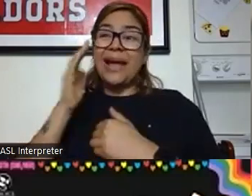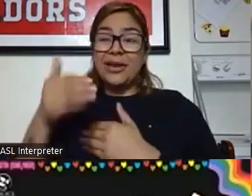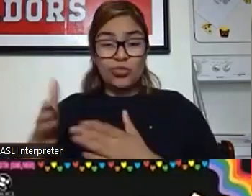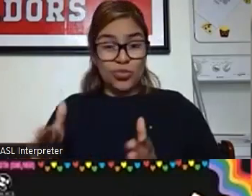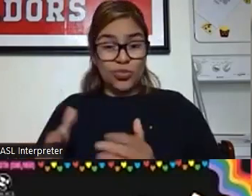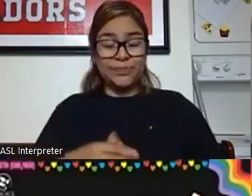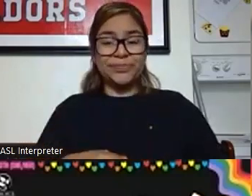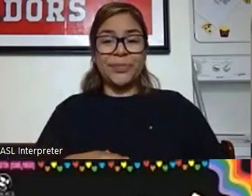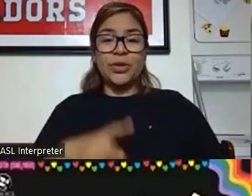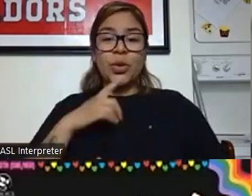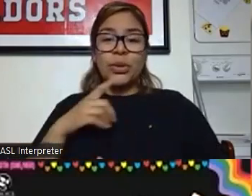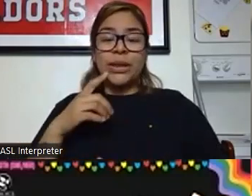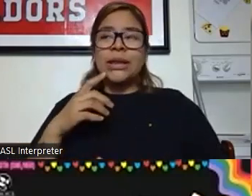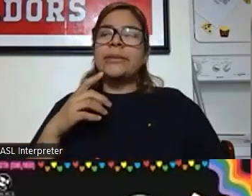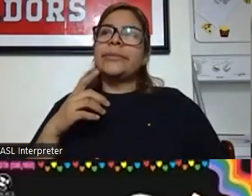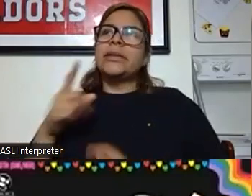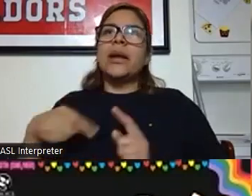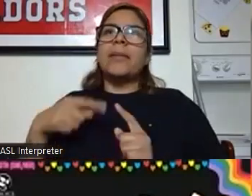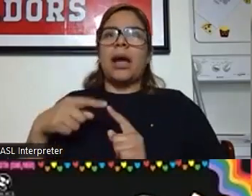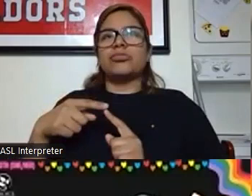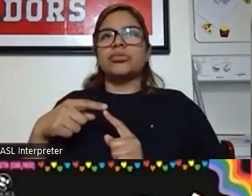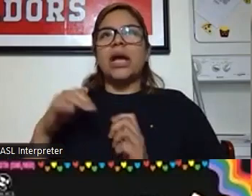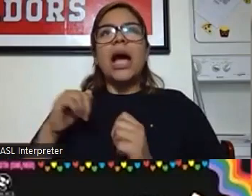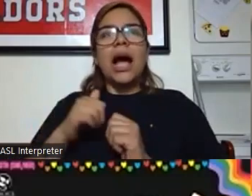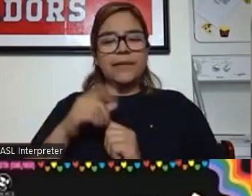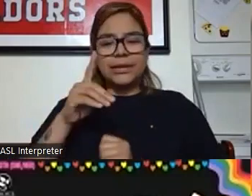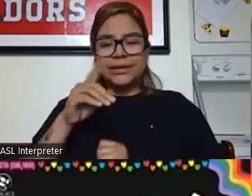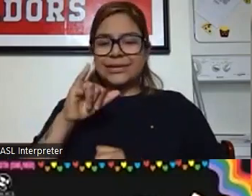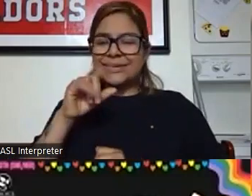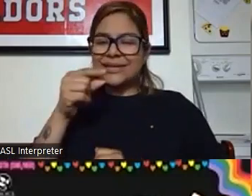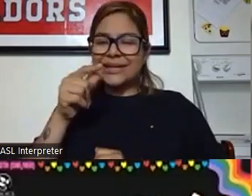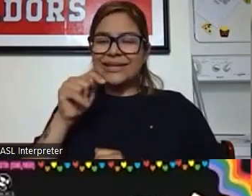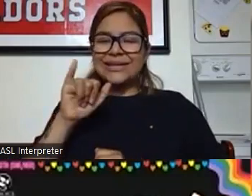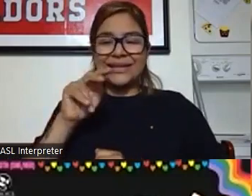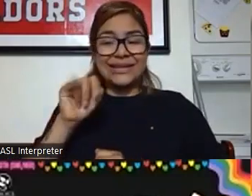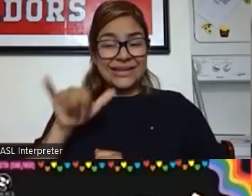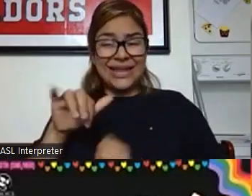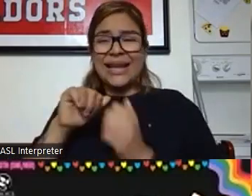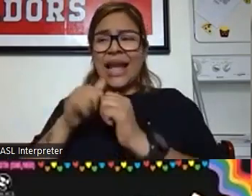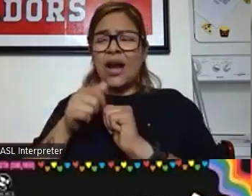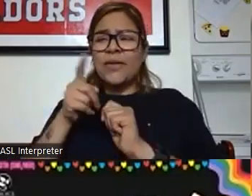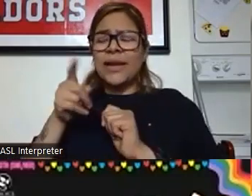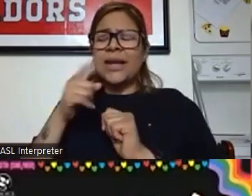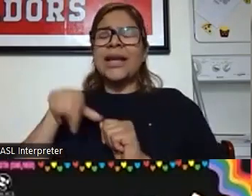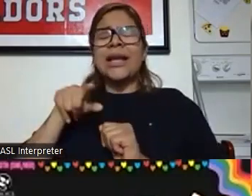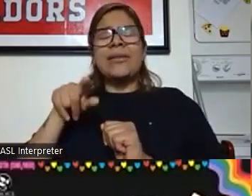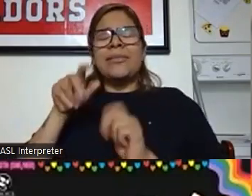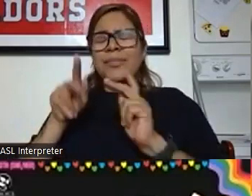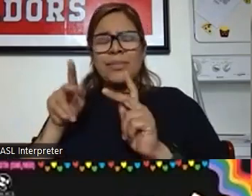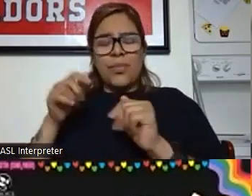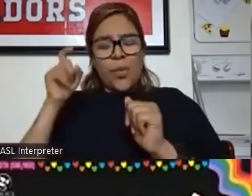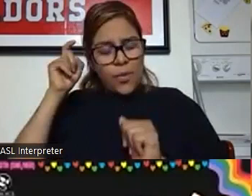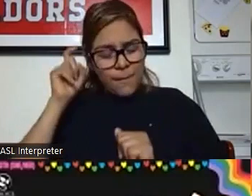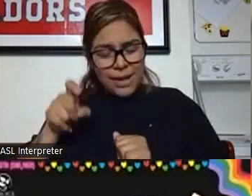today is dignity. And people have the right to live their lives with dignity. And